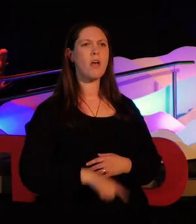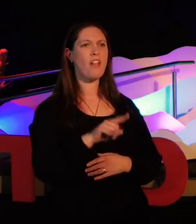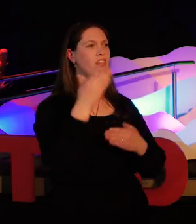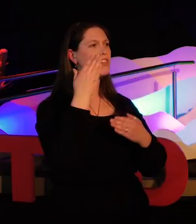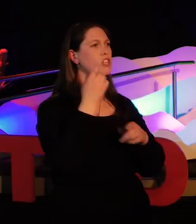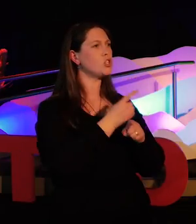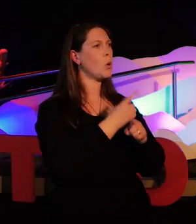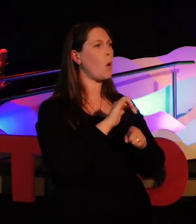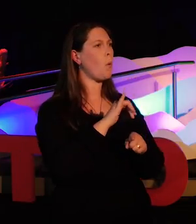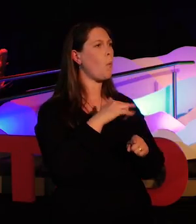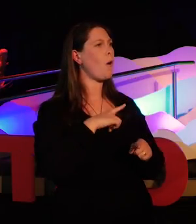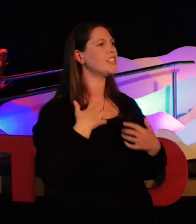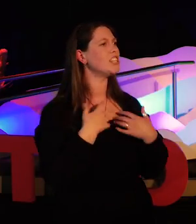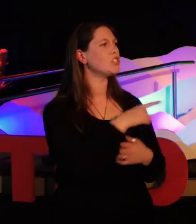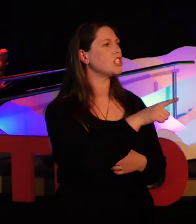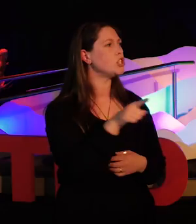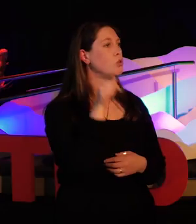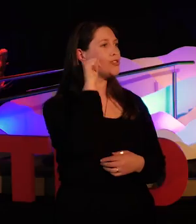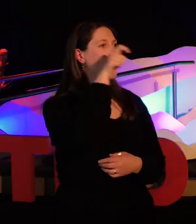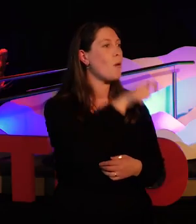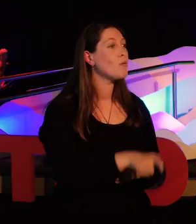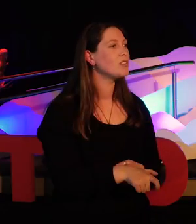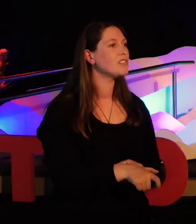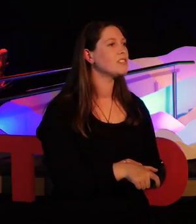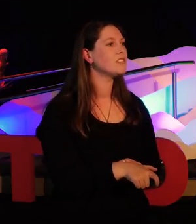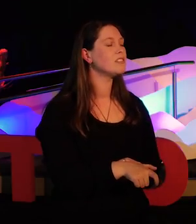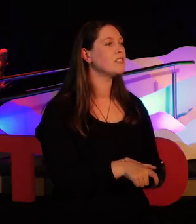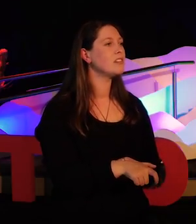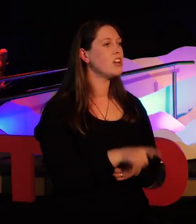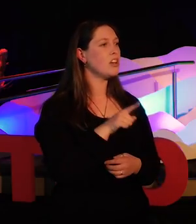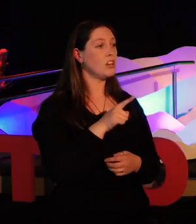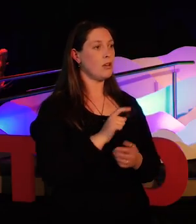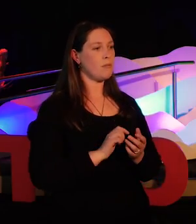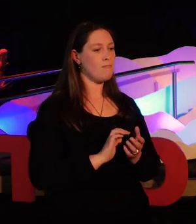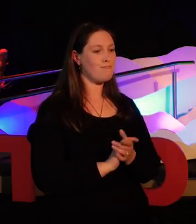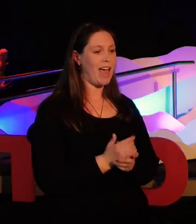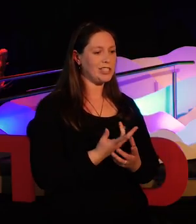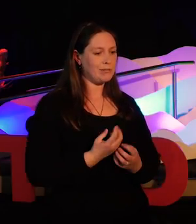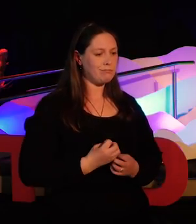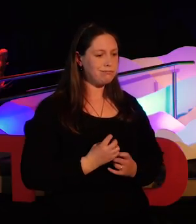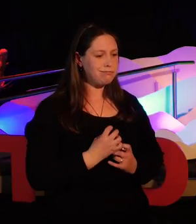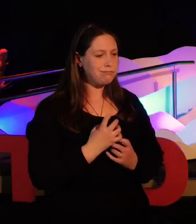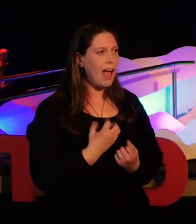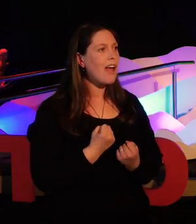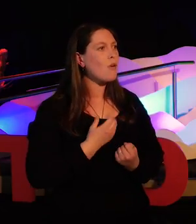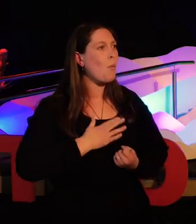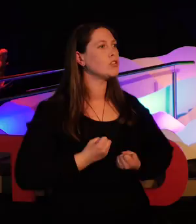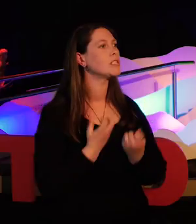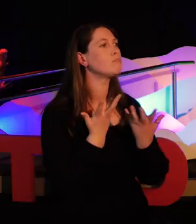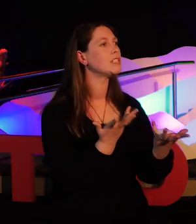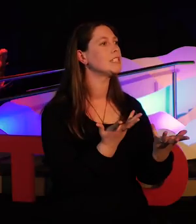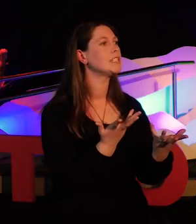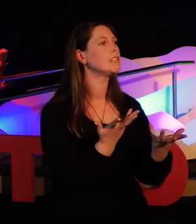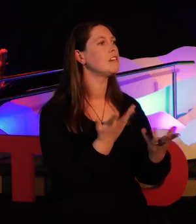about this talk has triggered some interest in you? Do you know somebody? Is there a burning passion you've got? Thinking drives